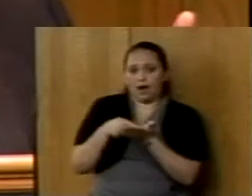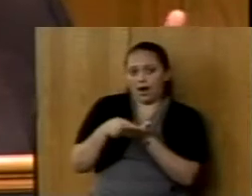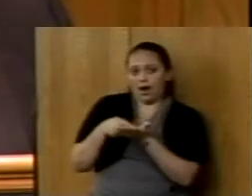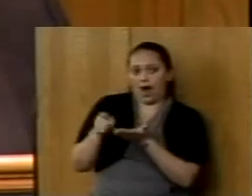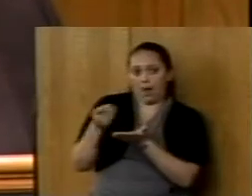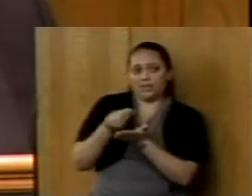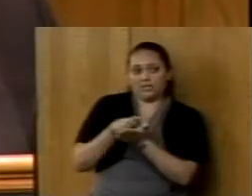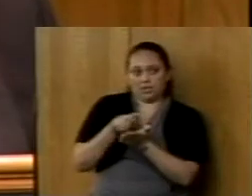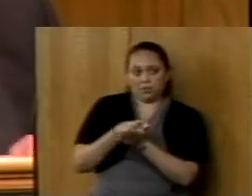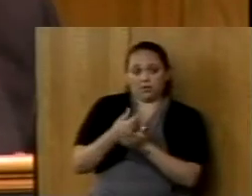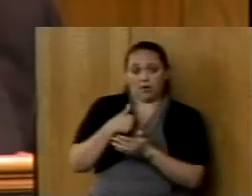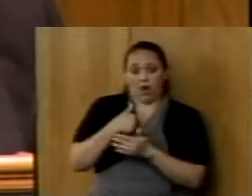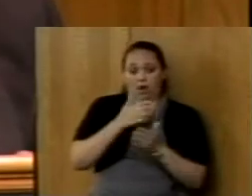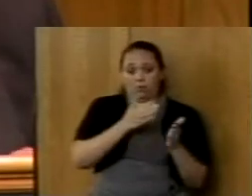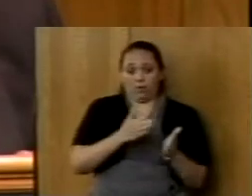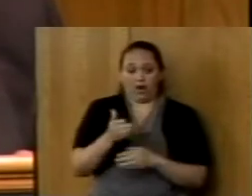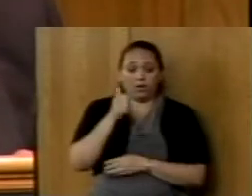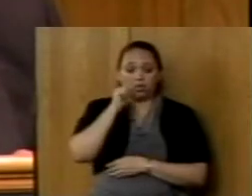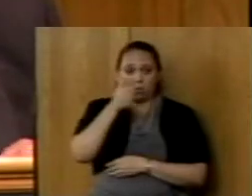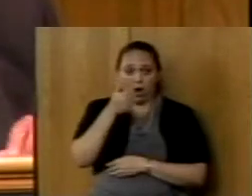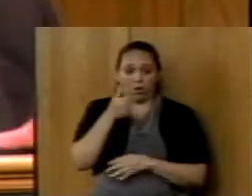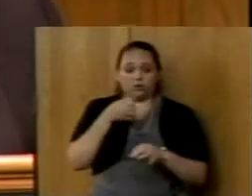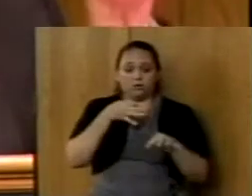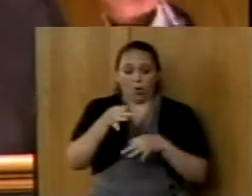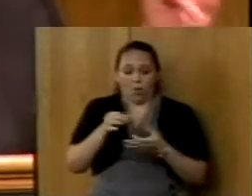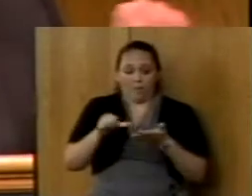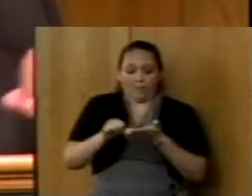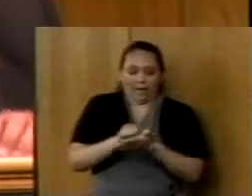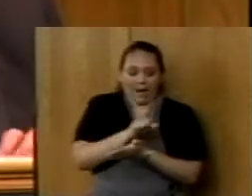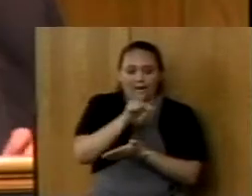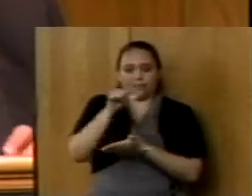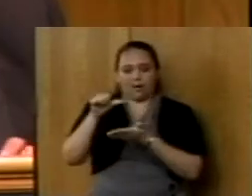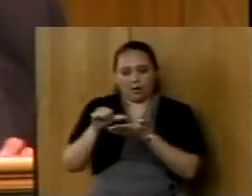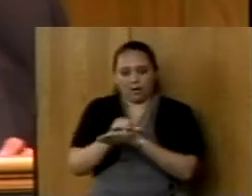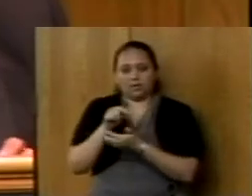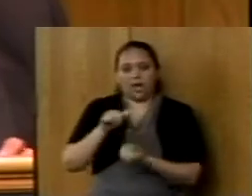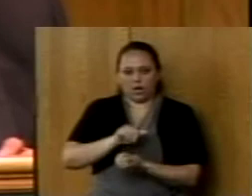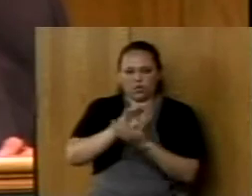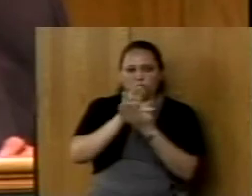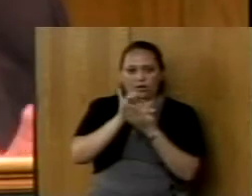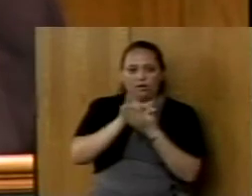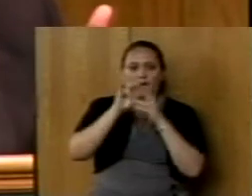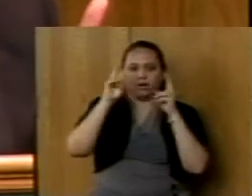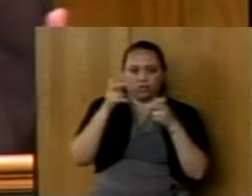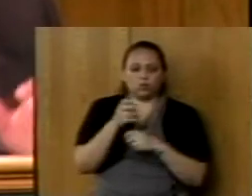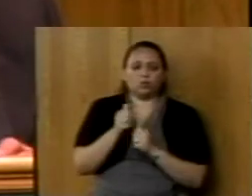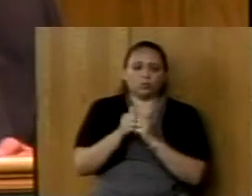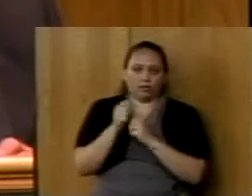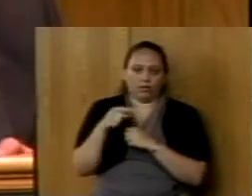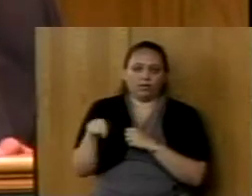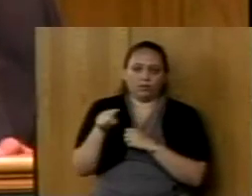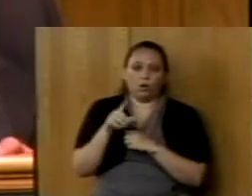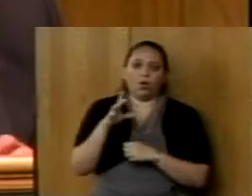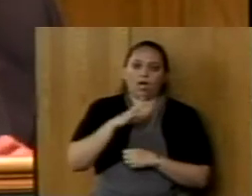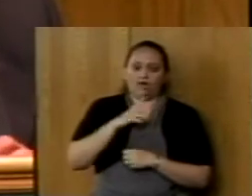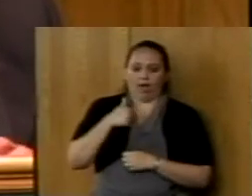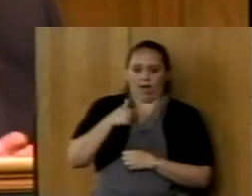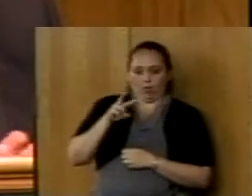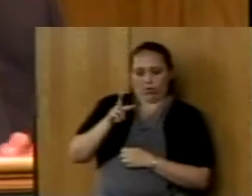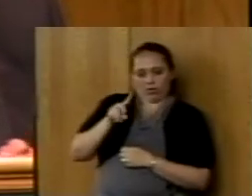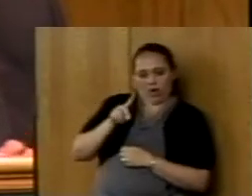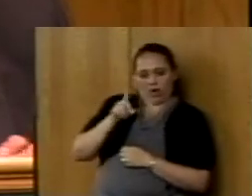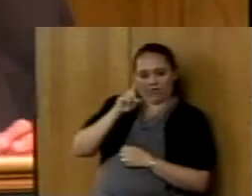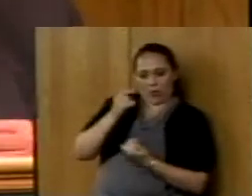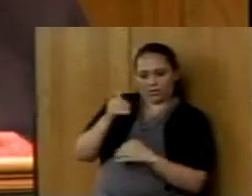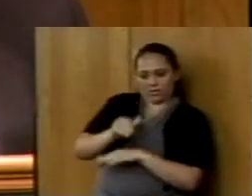am prepared tomorrow to go page by page and then address that issue with you, and I will withdraw it for tonight